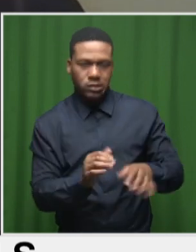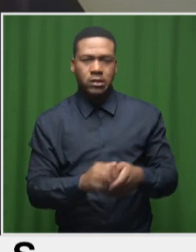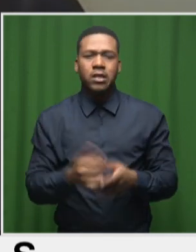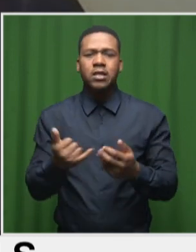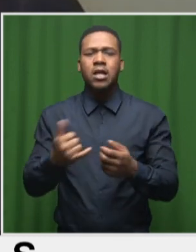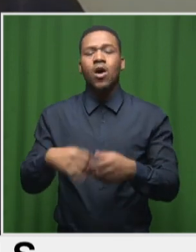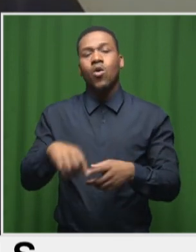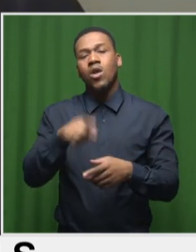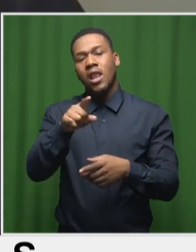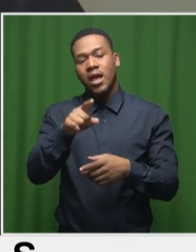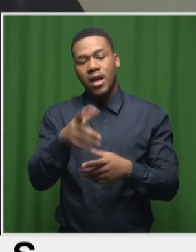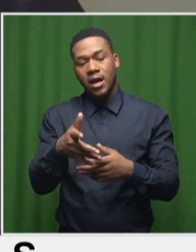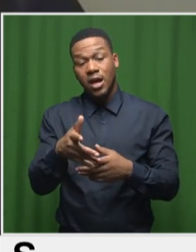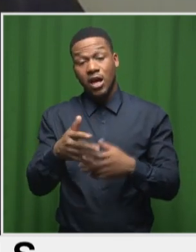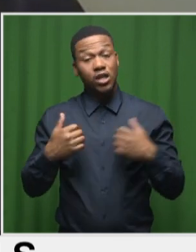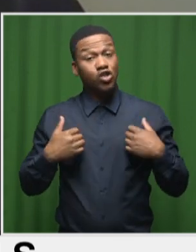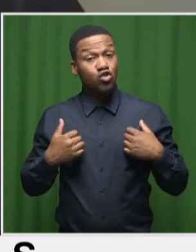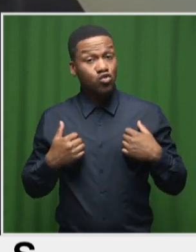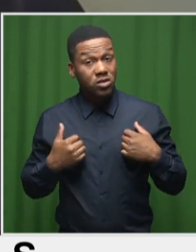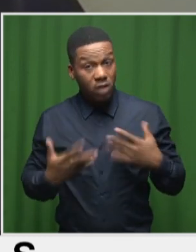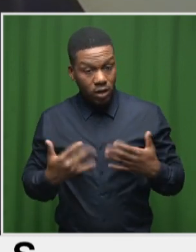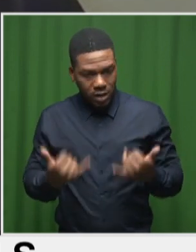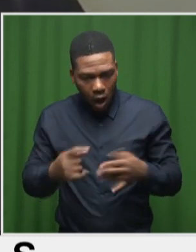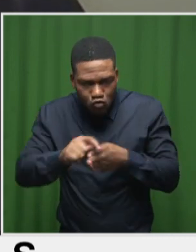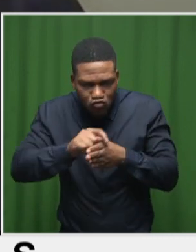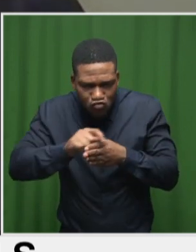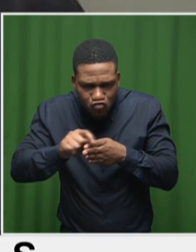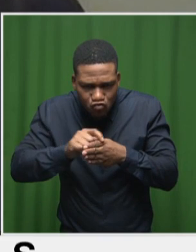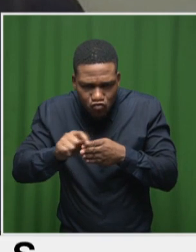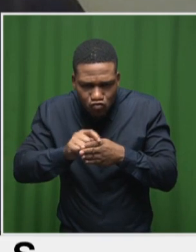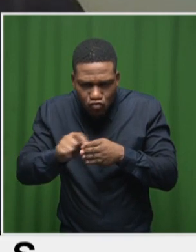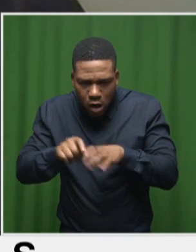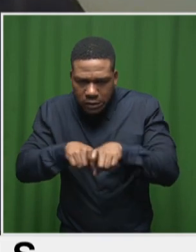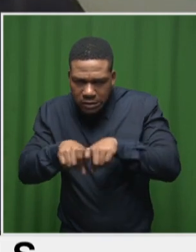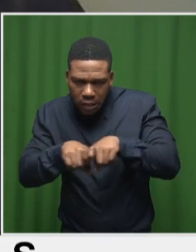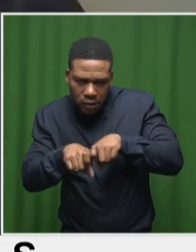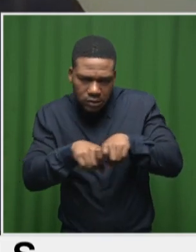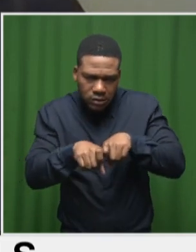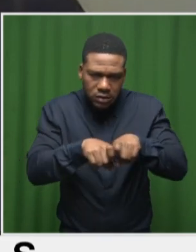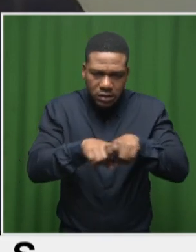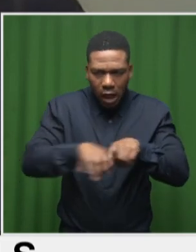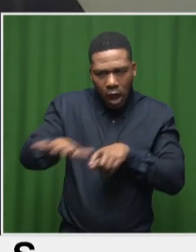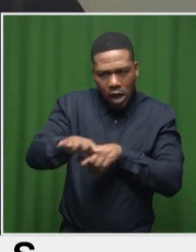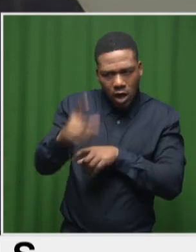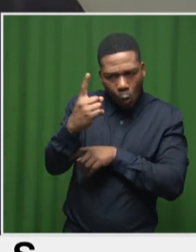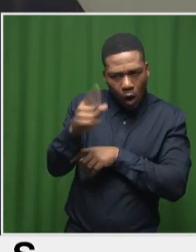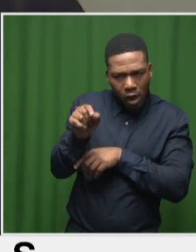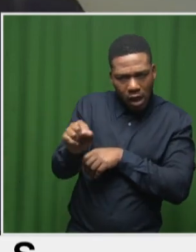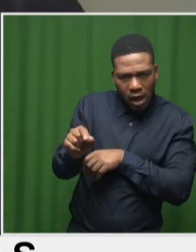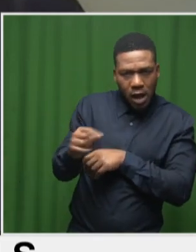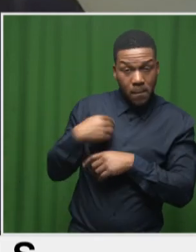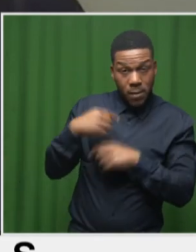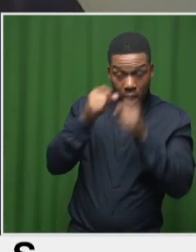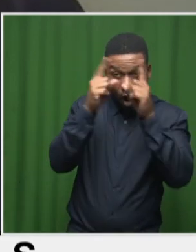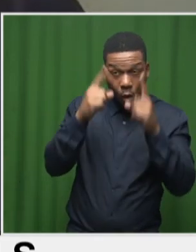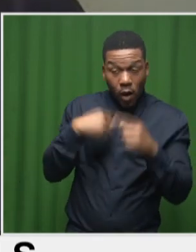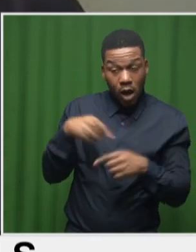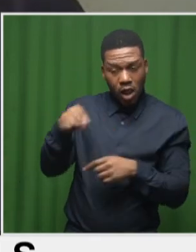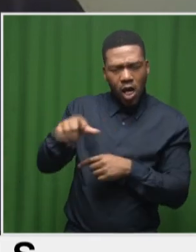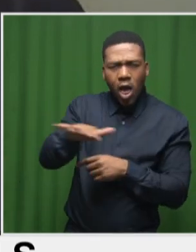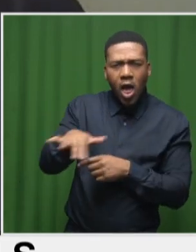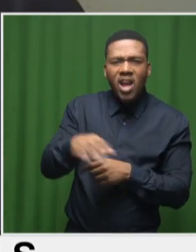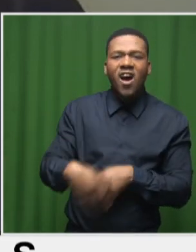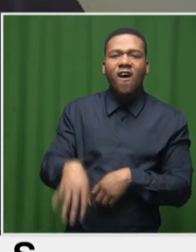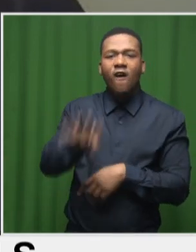the piloting, we know it started in, I don't know if it was more than one area, but the one that I sort of am aware of is in Fourways